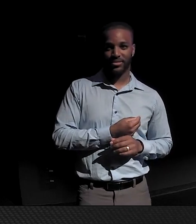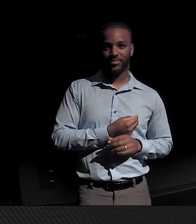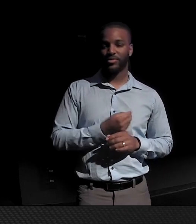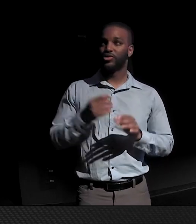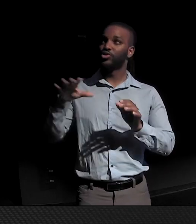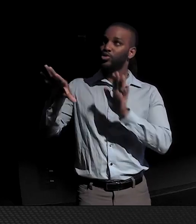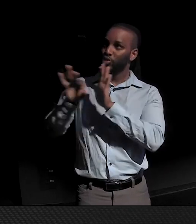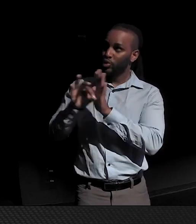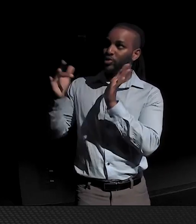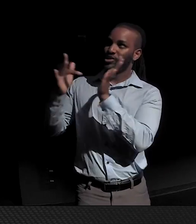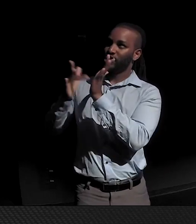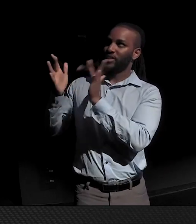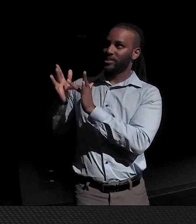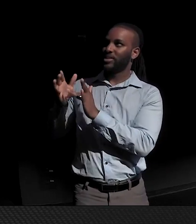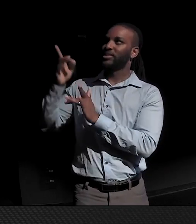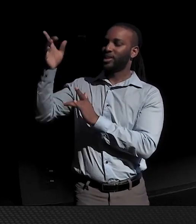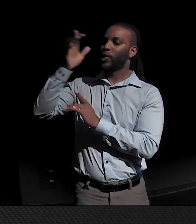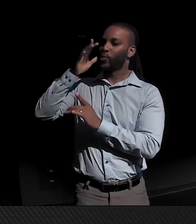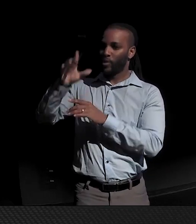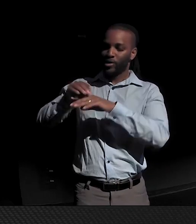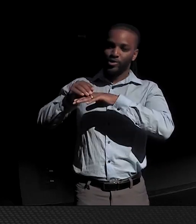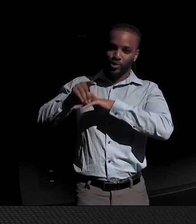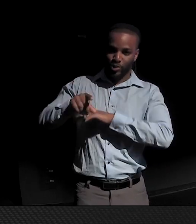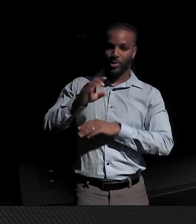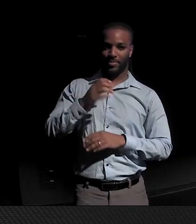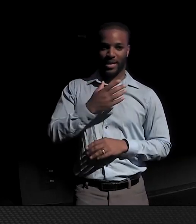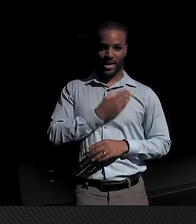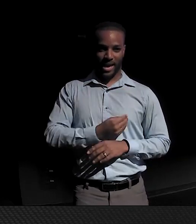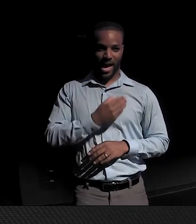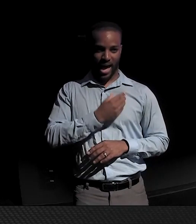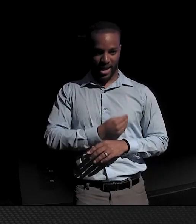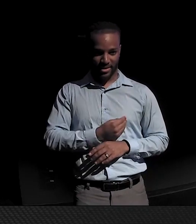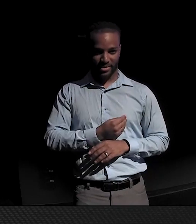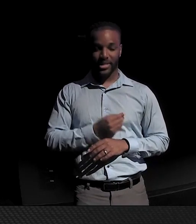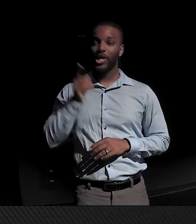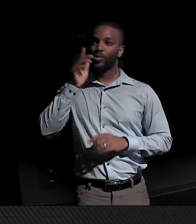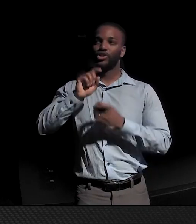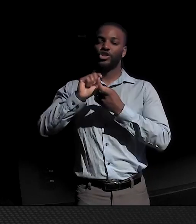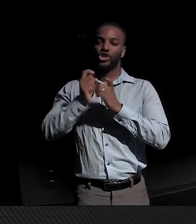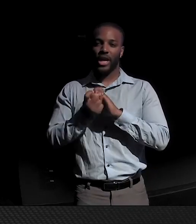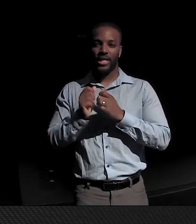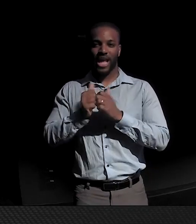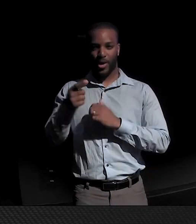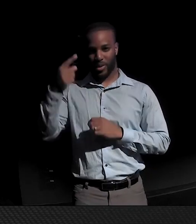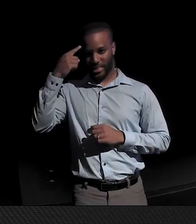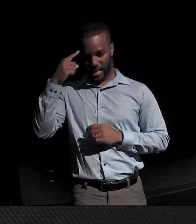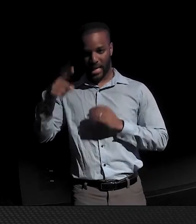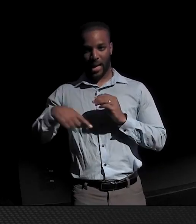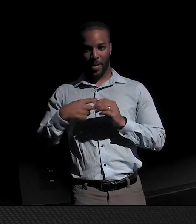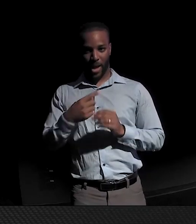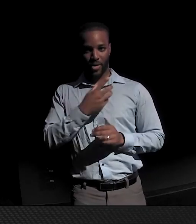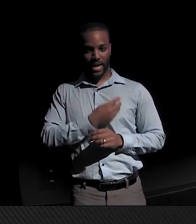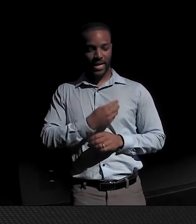You choose Jesus and allow him to transform the way you think about kindness.